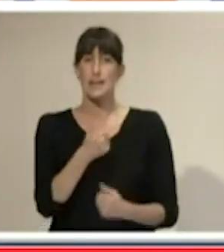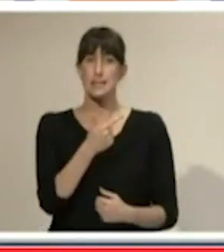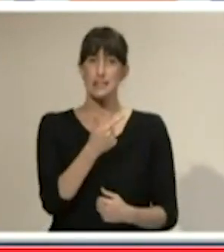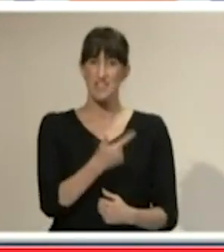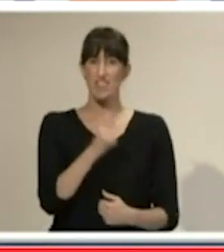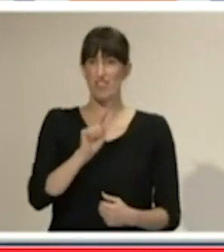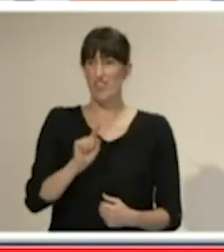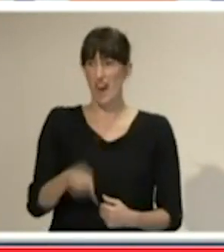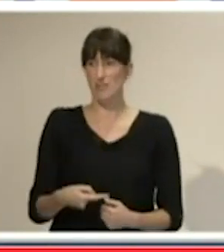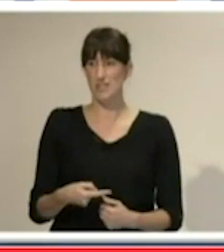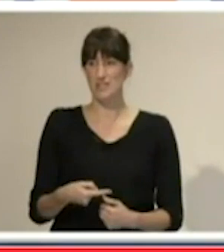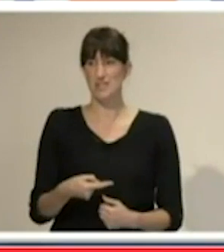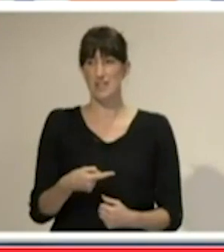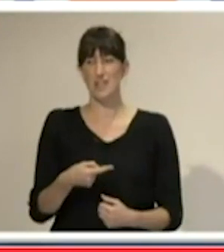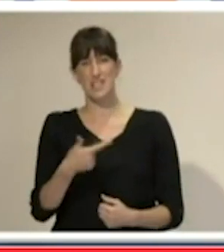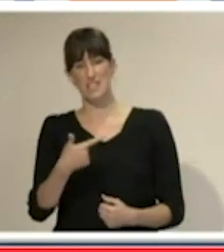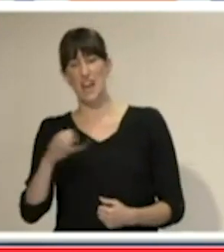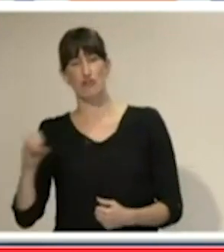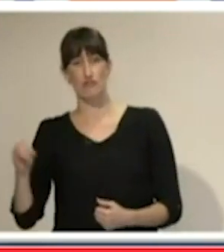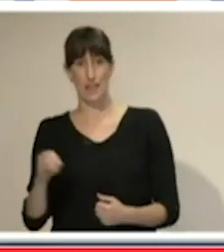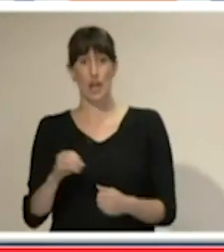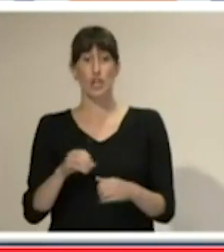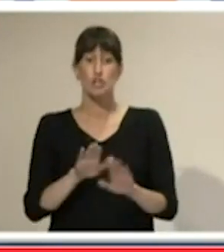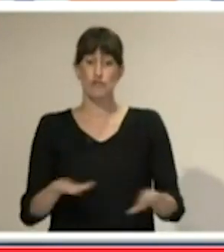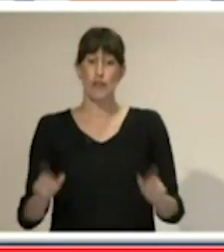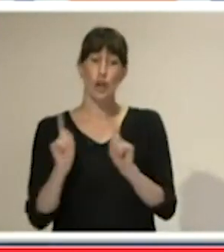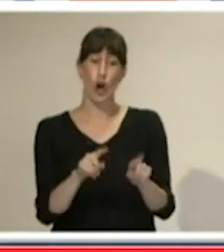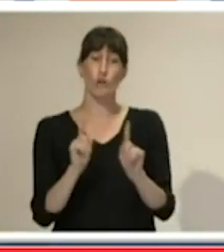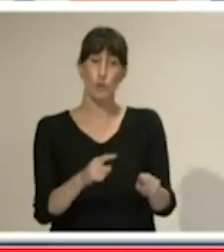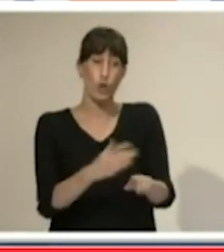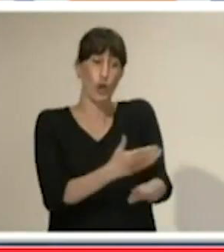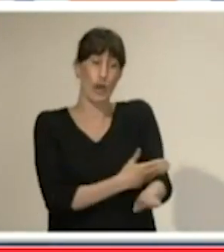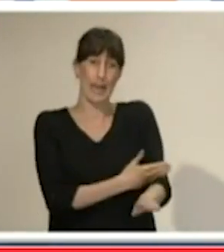7,713 children attending an early learning service and